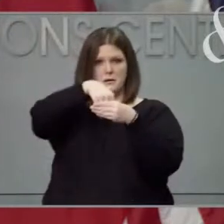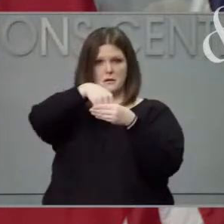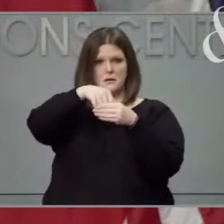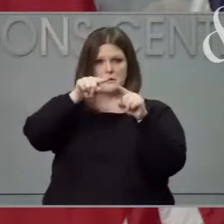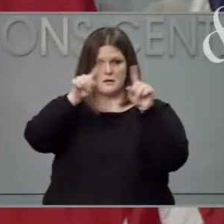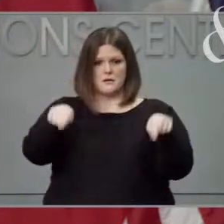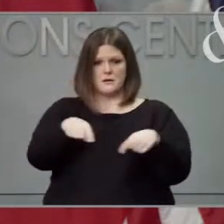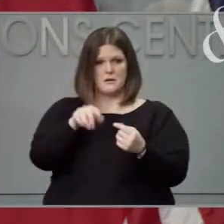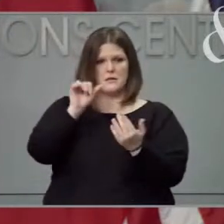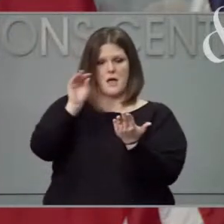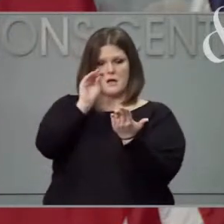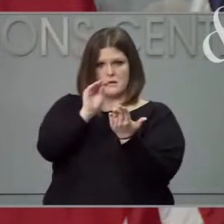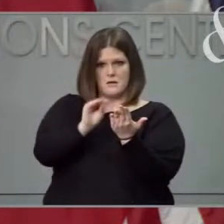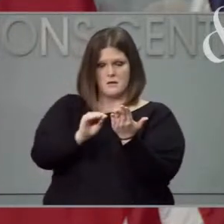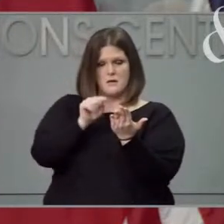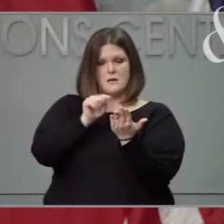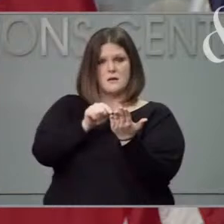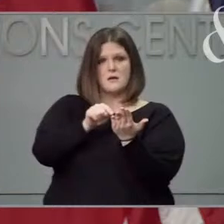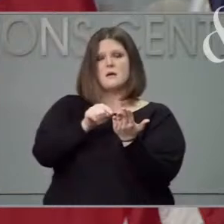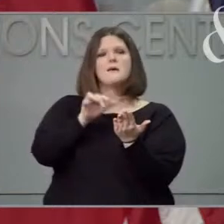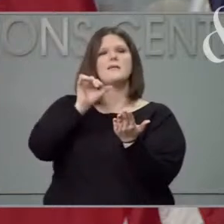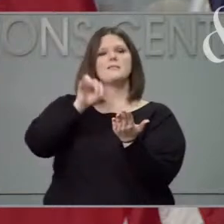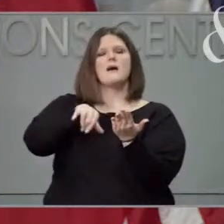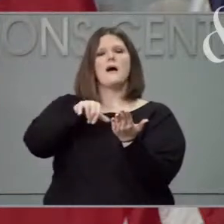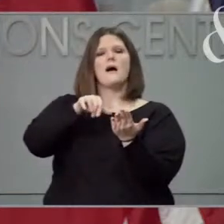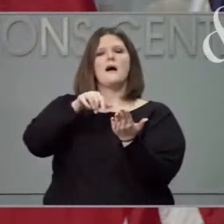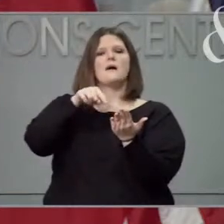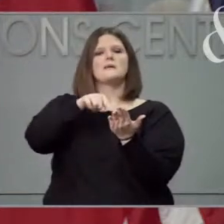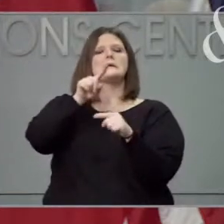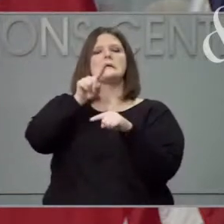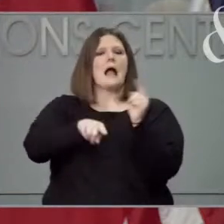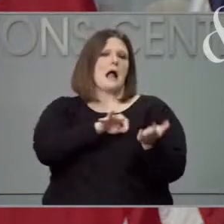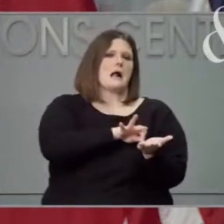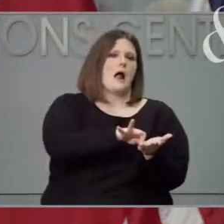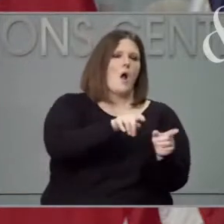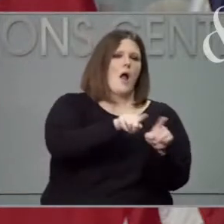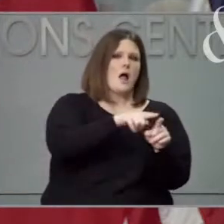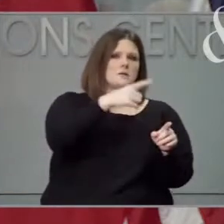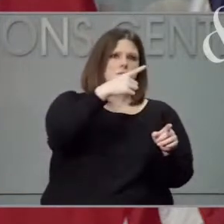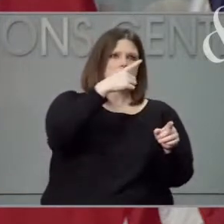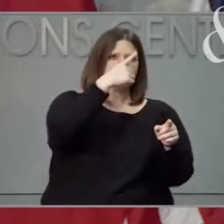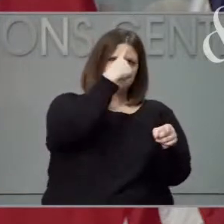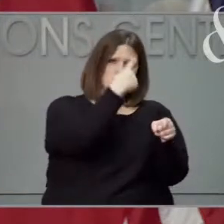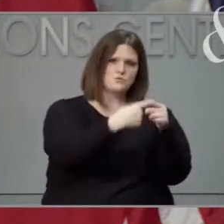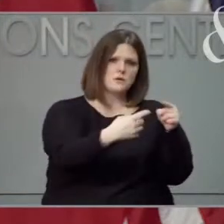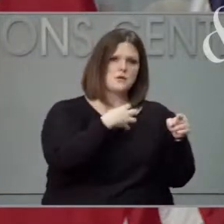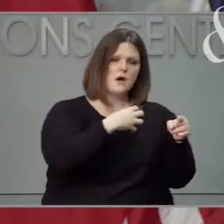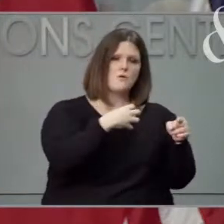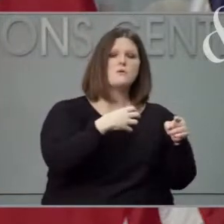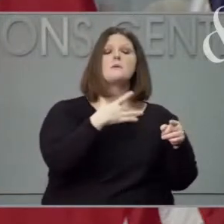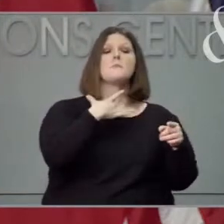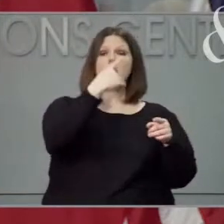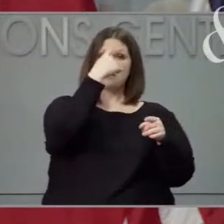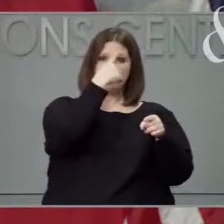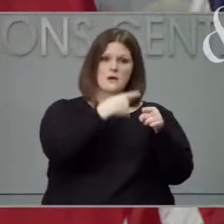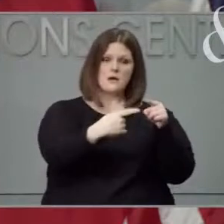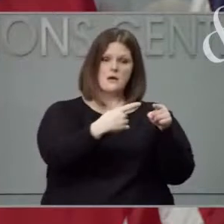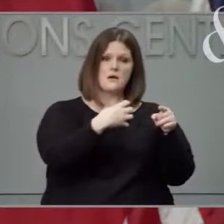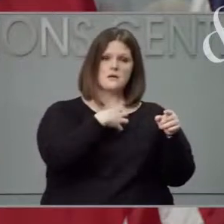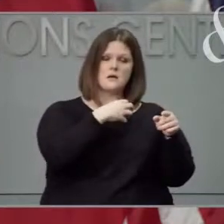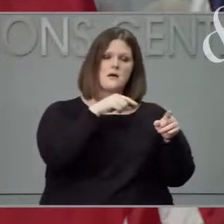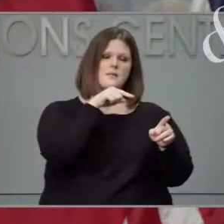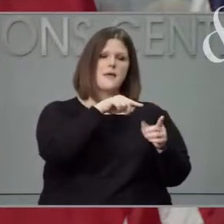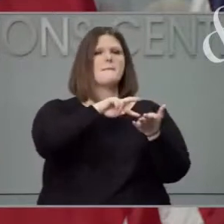that's not something that is subject to a voter challenge. Voter challenge challenges the qualifications of a voter to